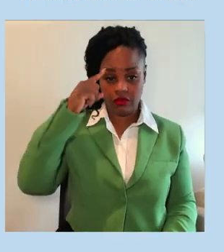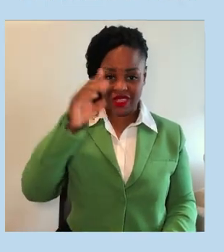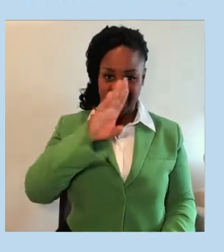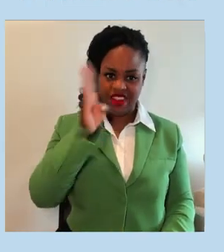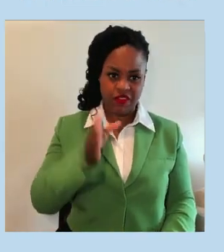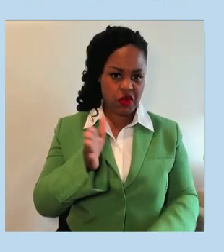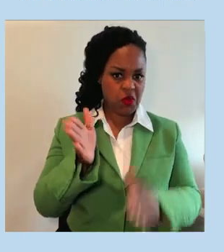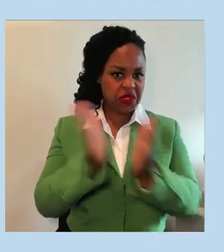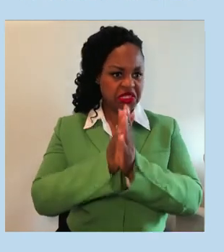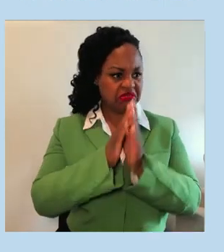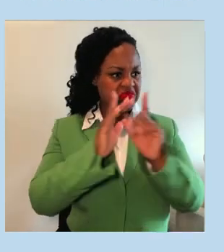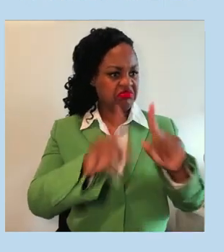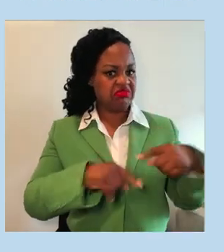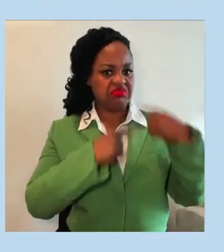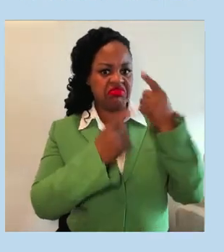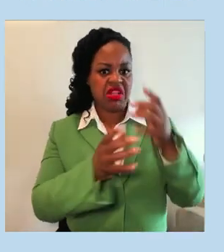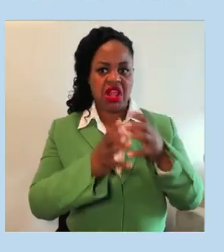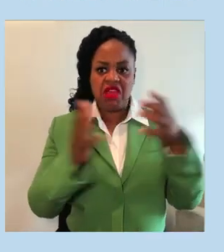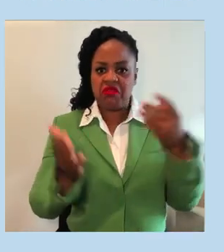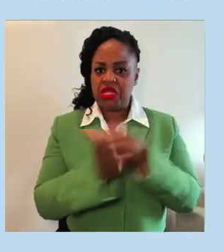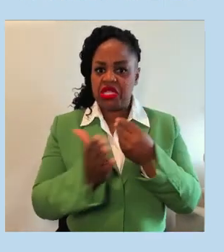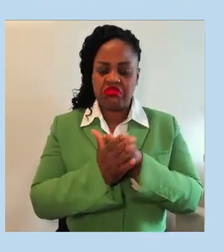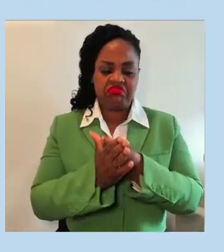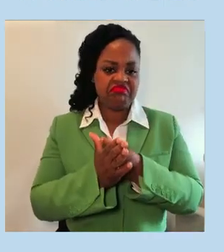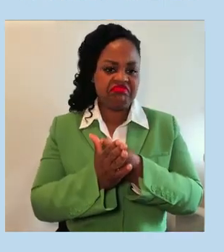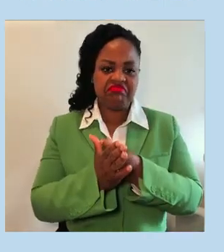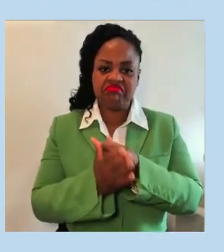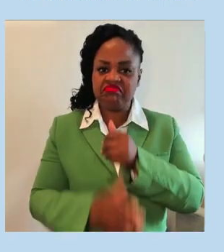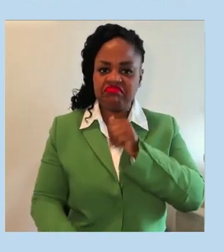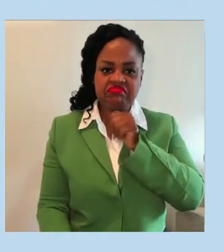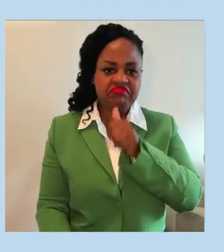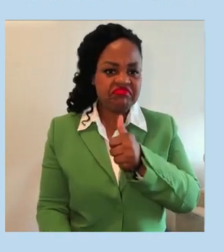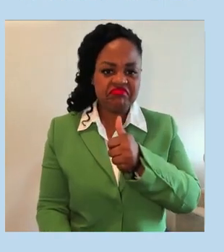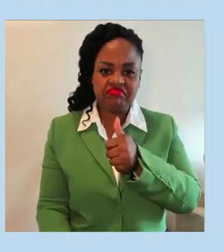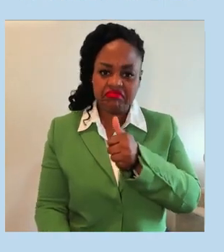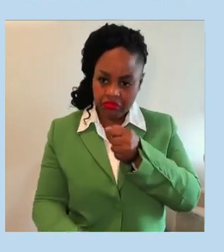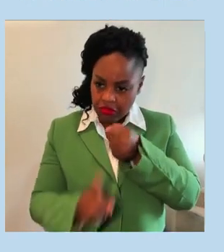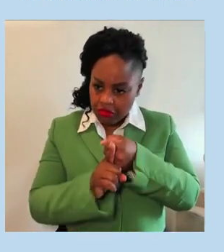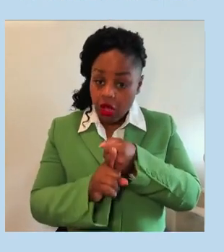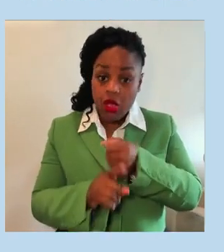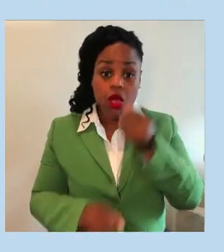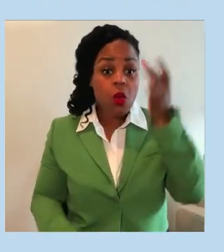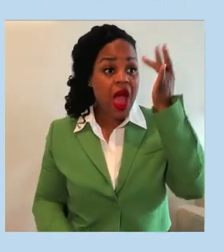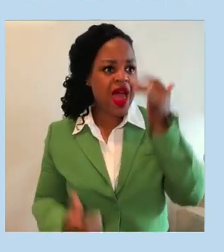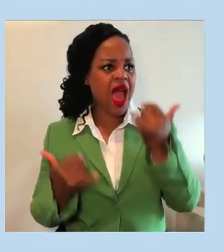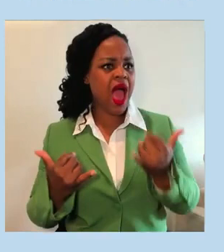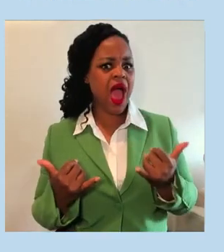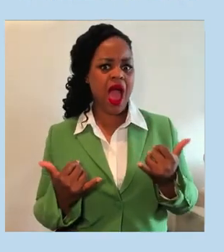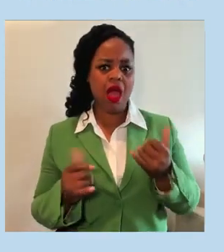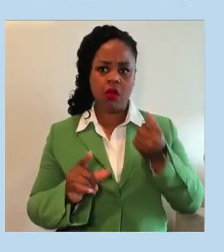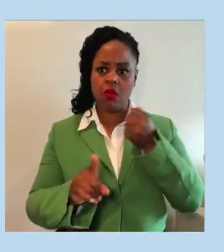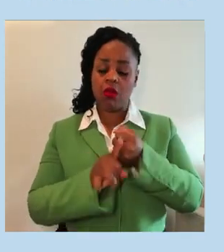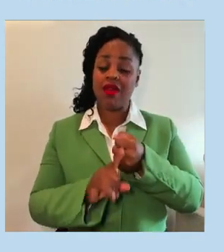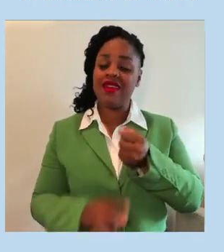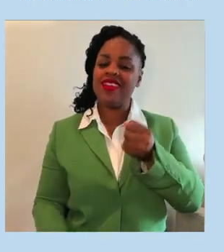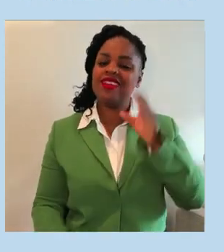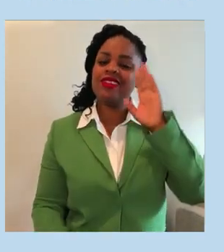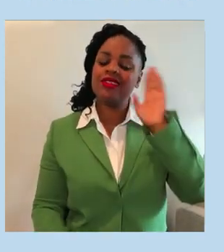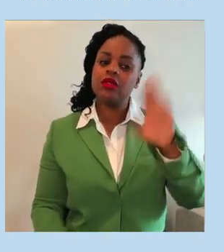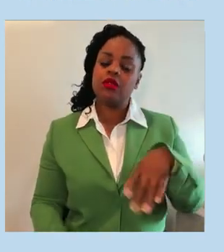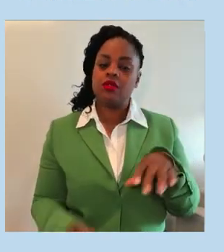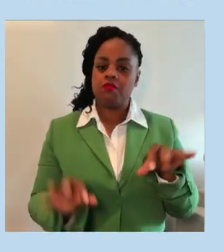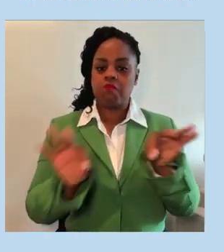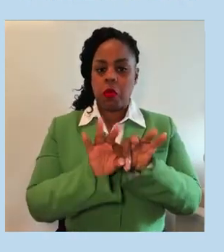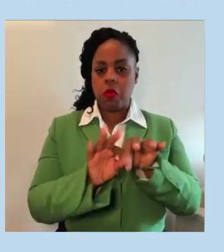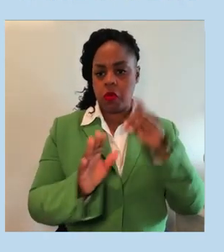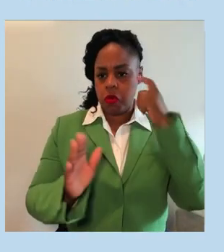doing it now because we know how important it is to advance the economic security of women and girls, to get more women